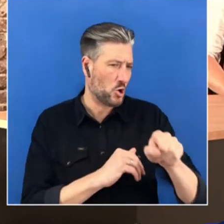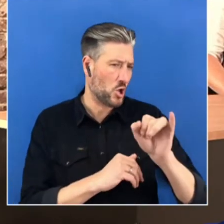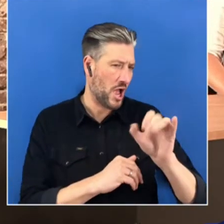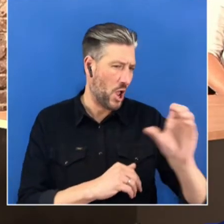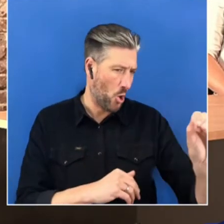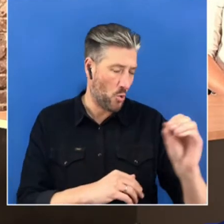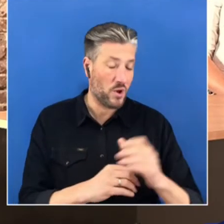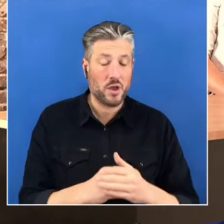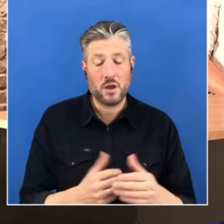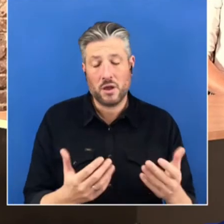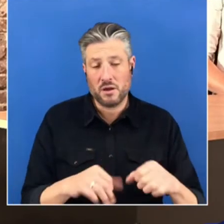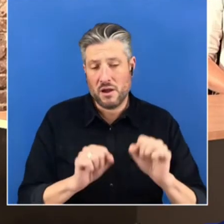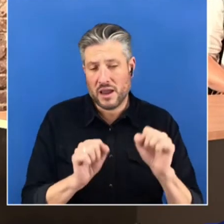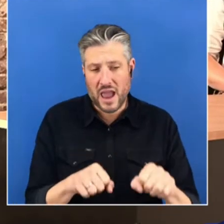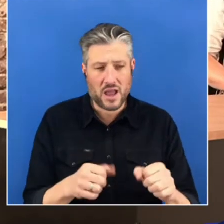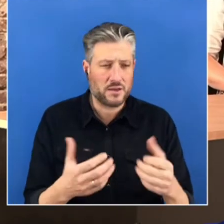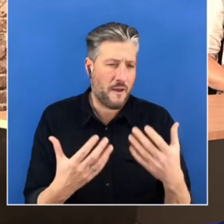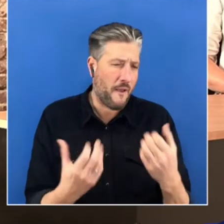stuck onboarding for sure.